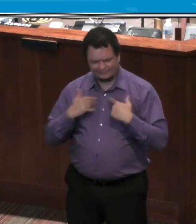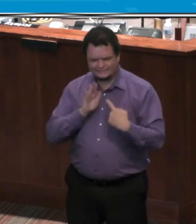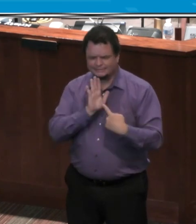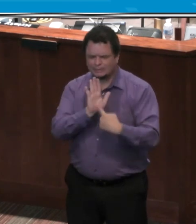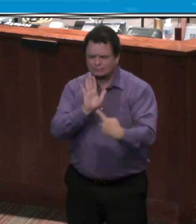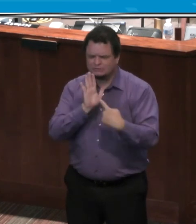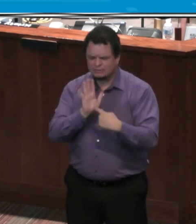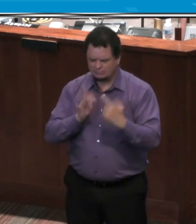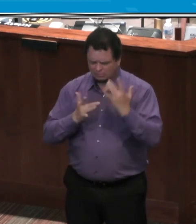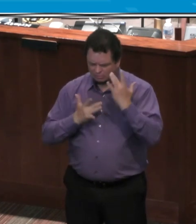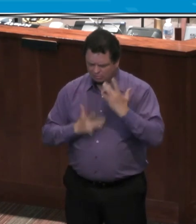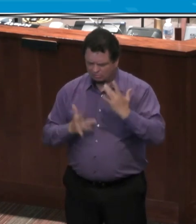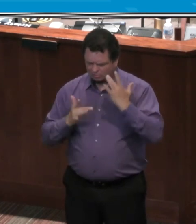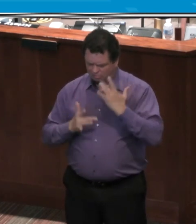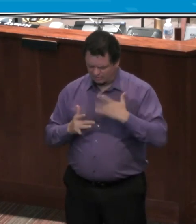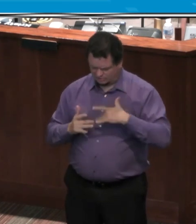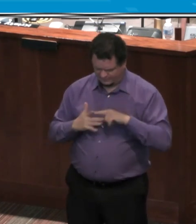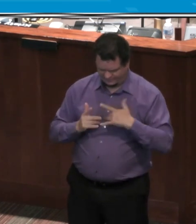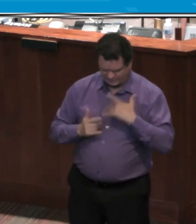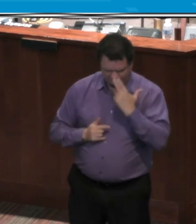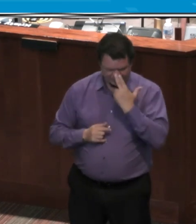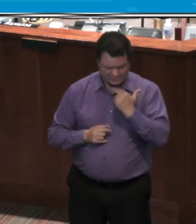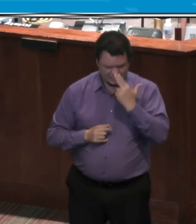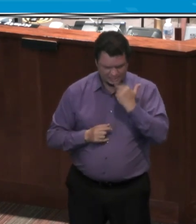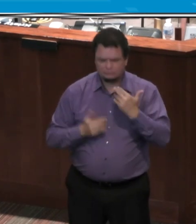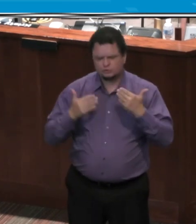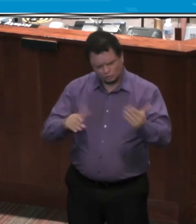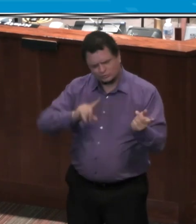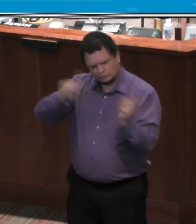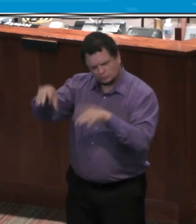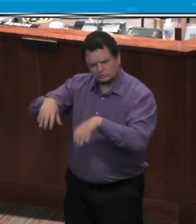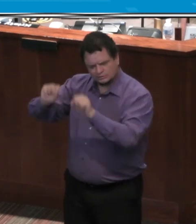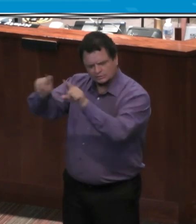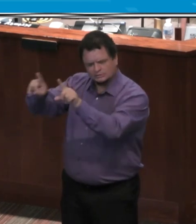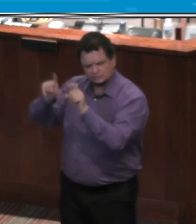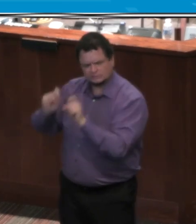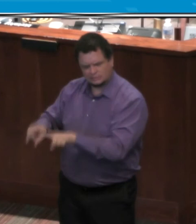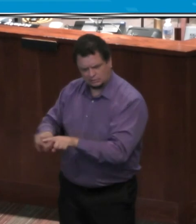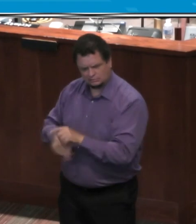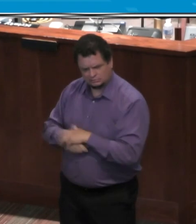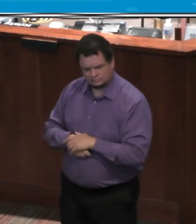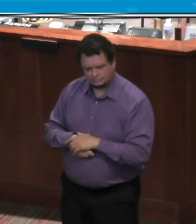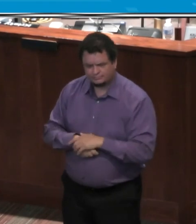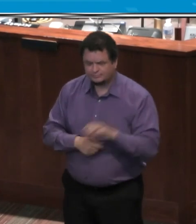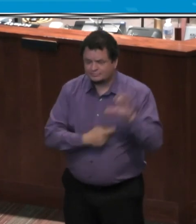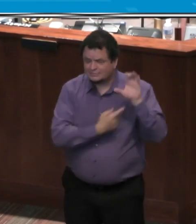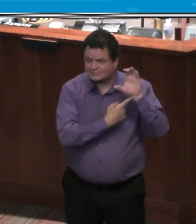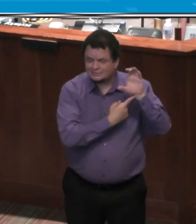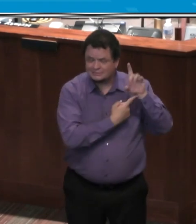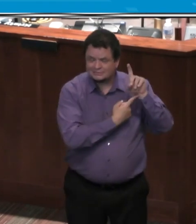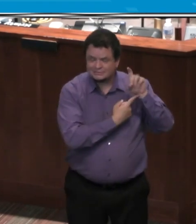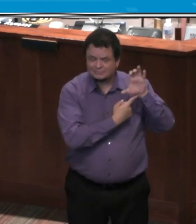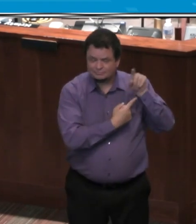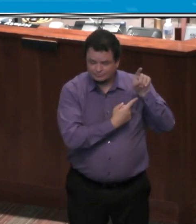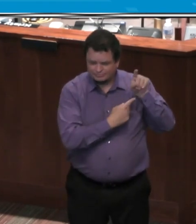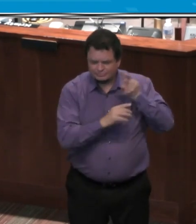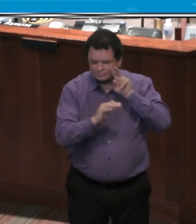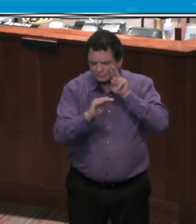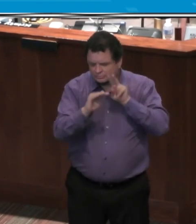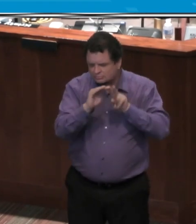morning, CDC reiterated that that's the direction that they are anticipating people continue to move